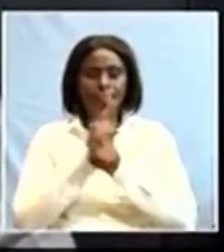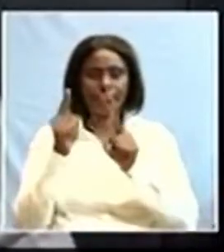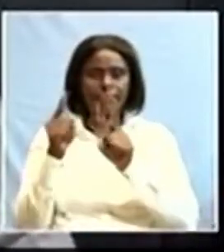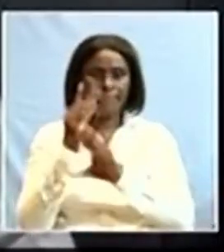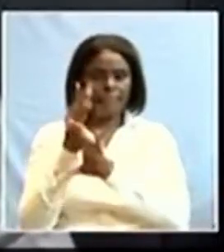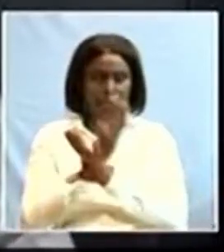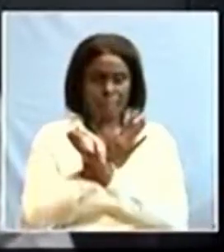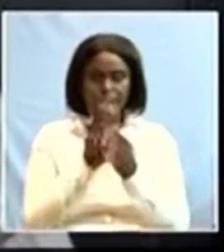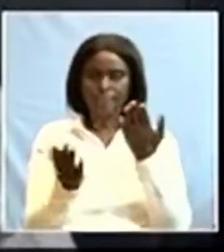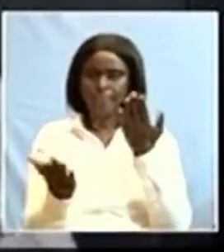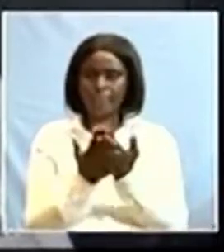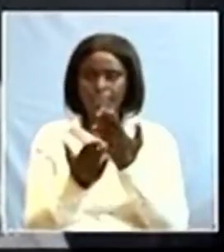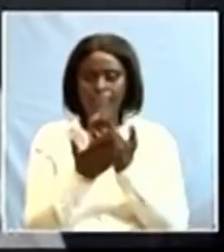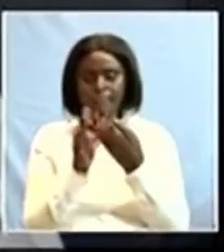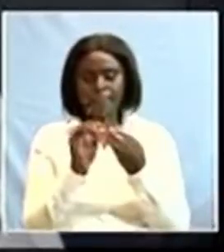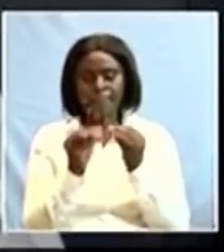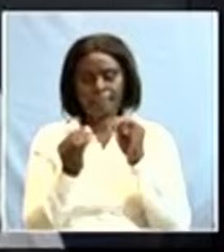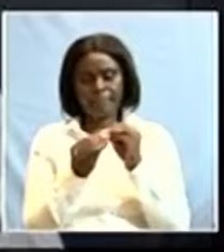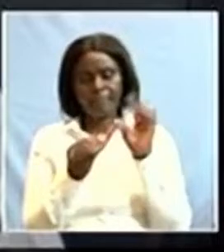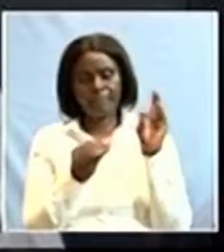before Appendix 7.